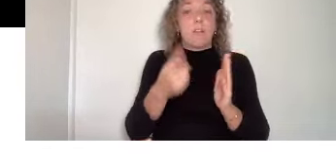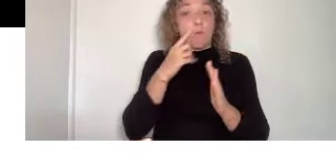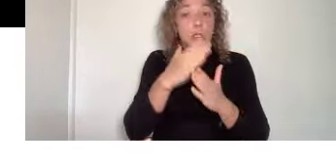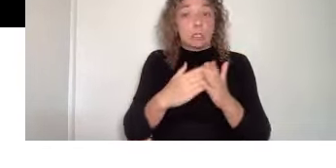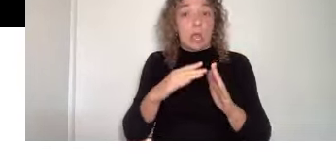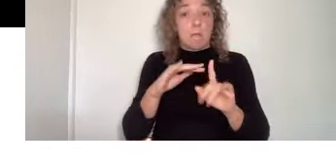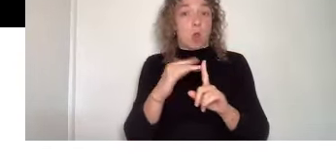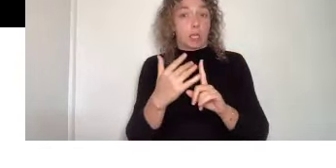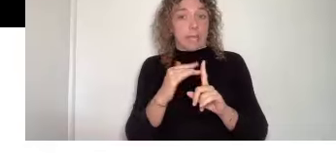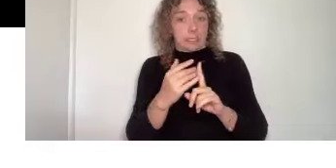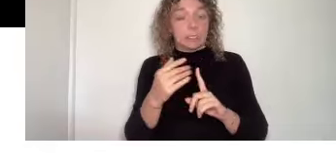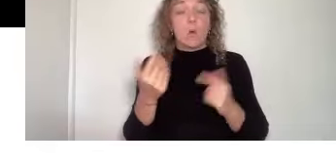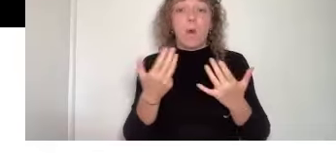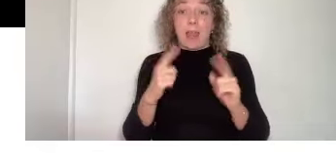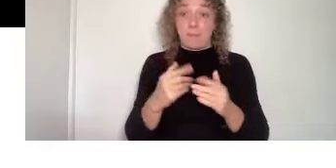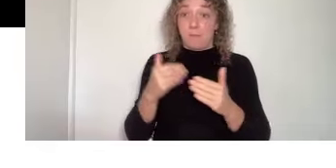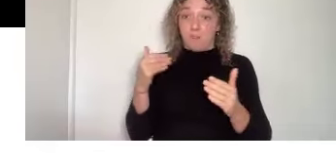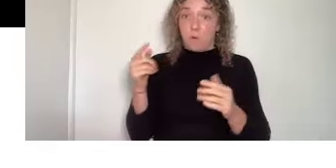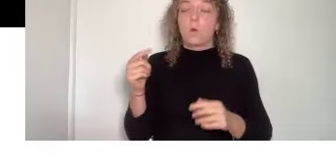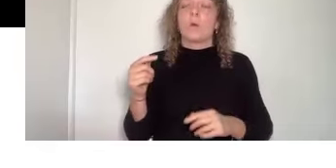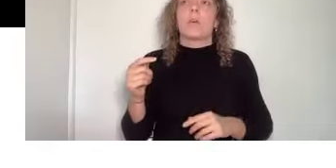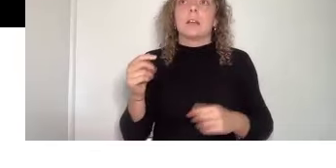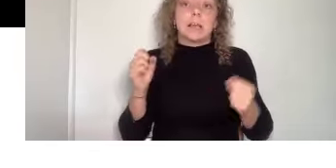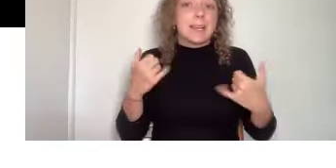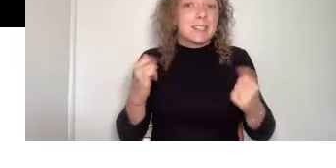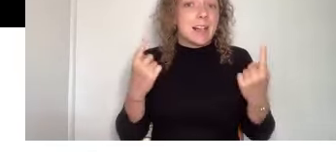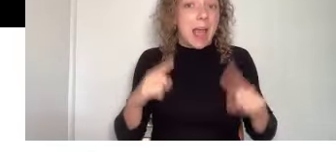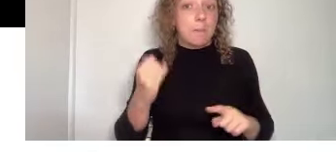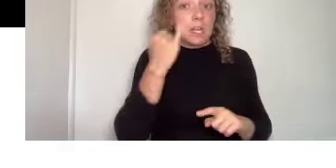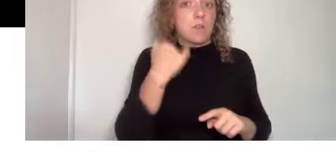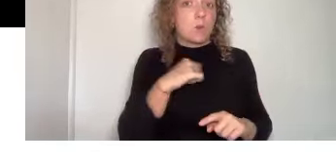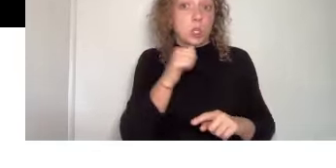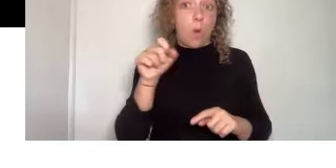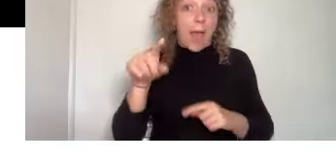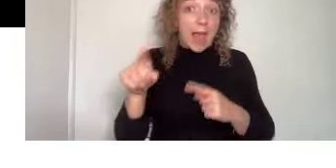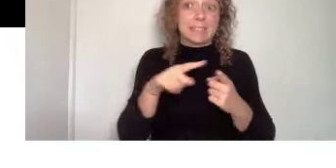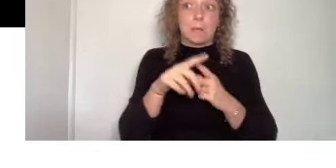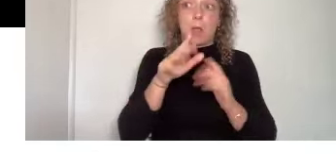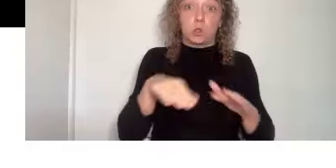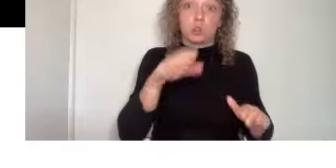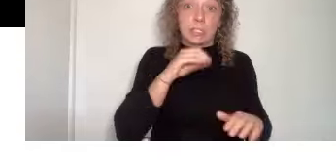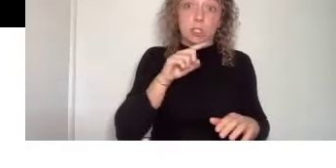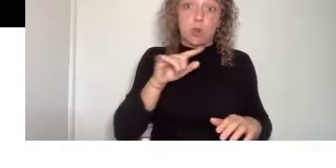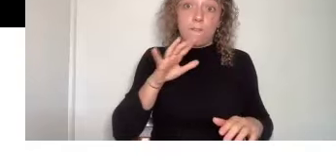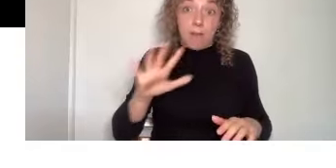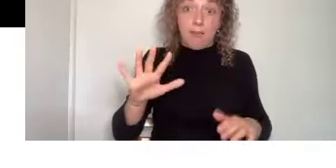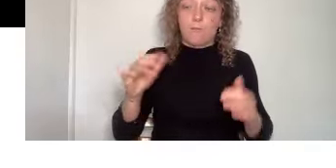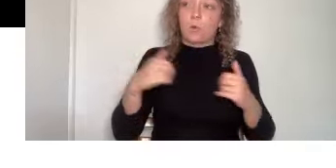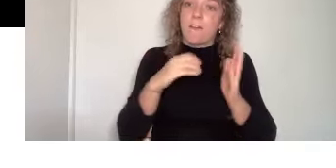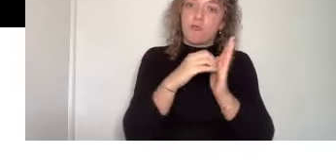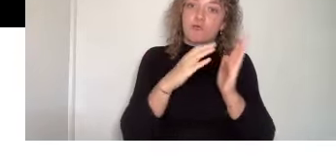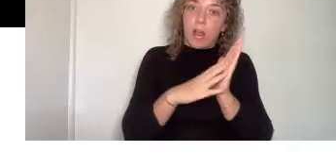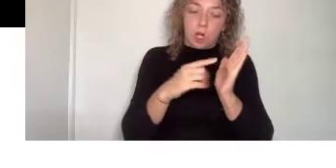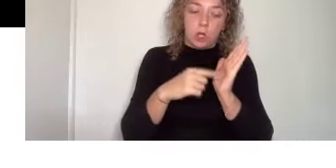context, what happened previously and could still happen if we aren't asking about children ages 0 to 5, if there's a record of a